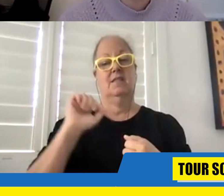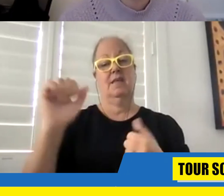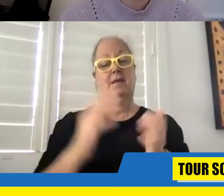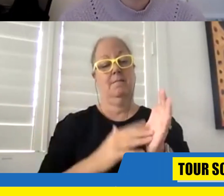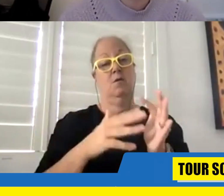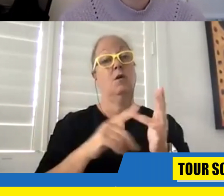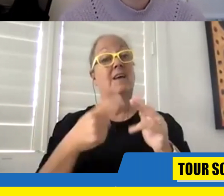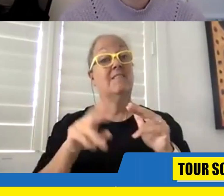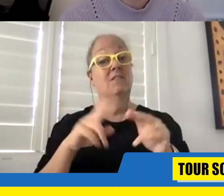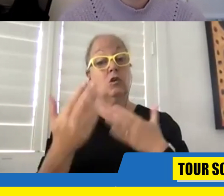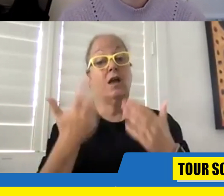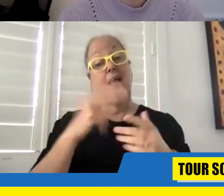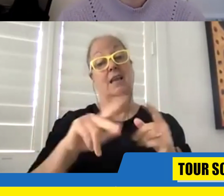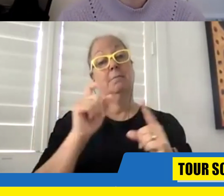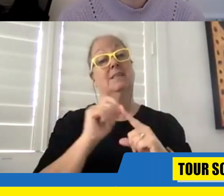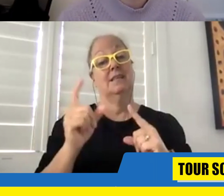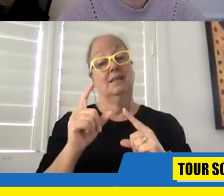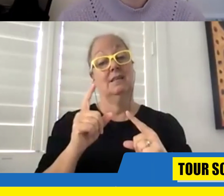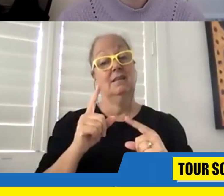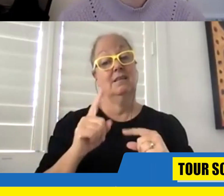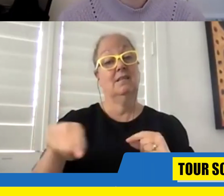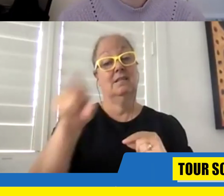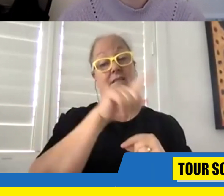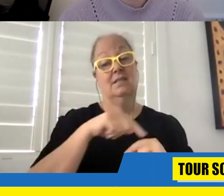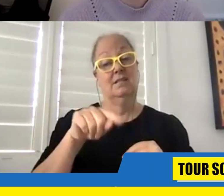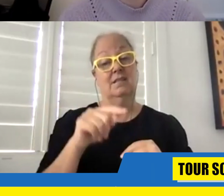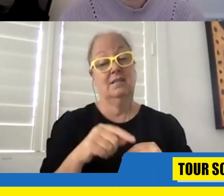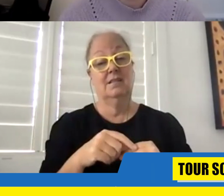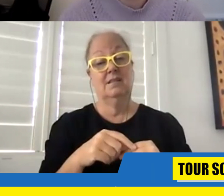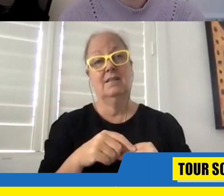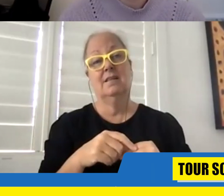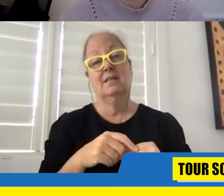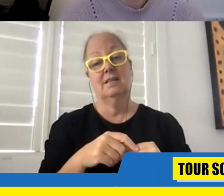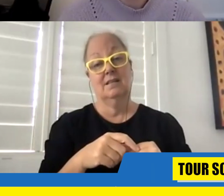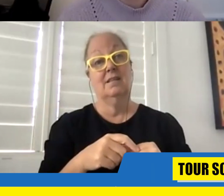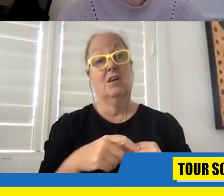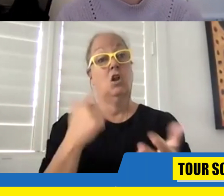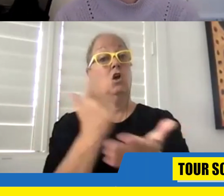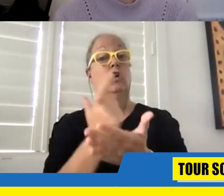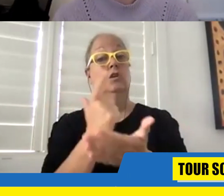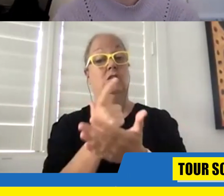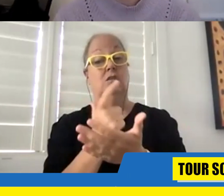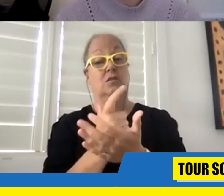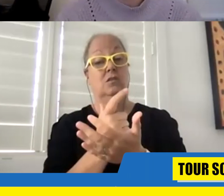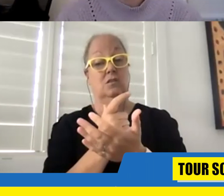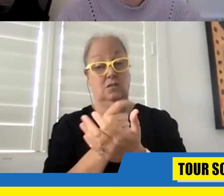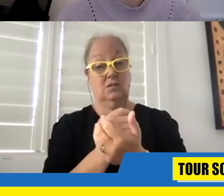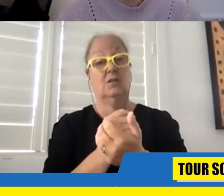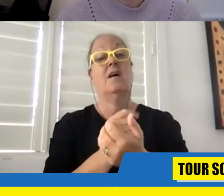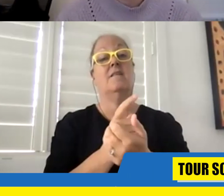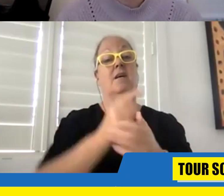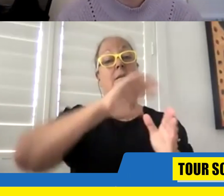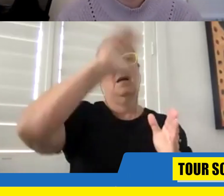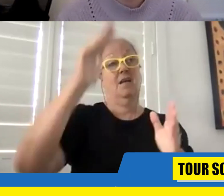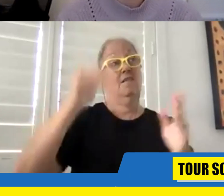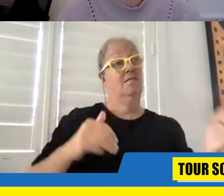show on, 80% of the audience sometimes, actually it's probably a big call, but a large proportion of the audience have actually come over the mountain from